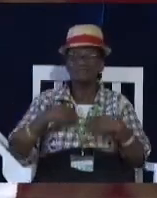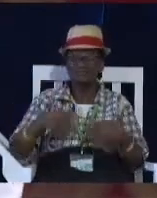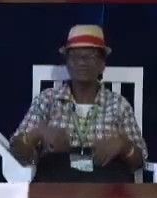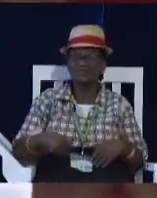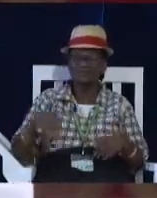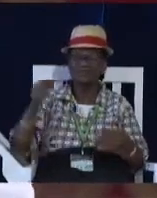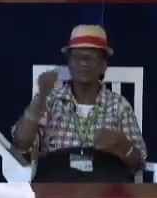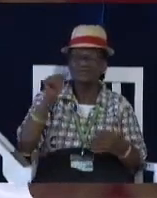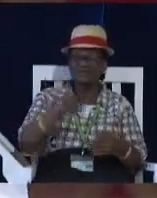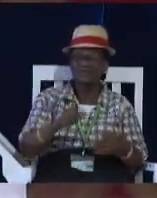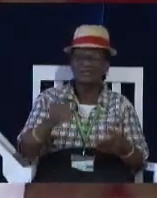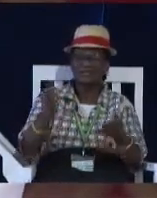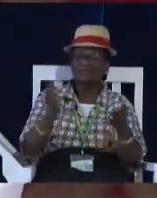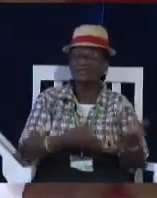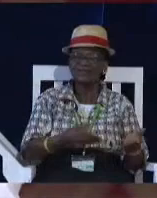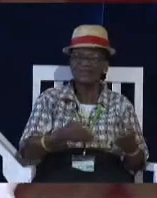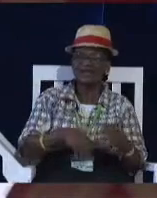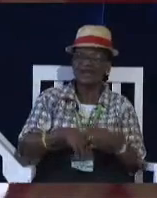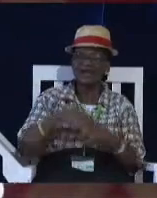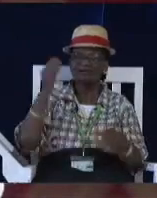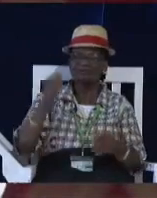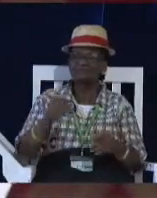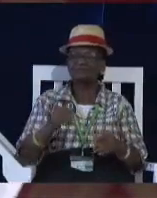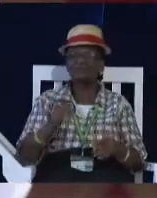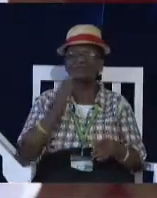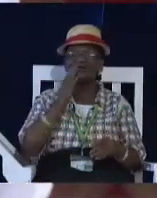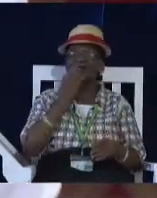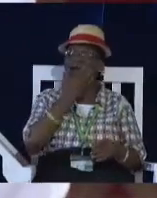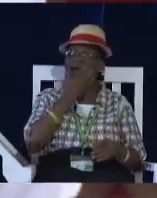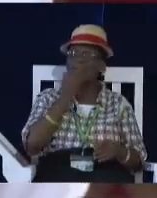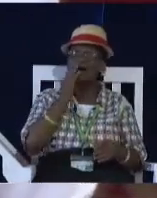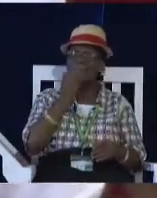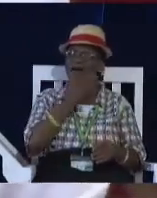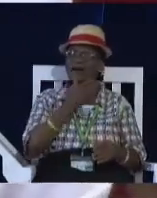handkerchiefs or aprons and they take them to the sick.